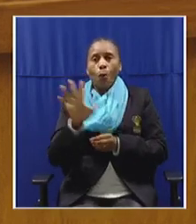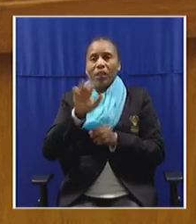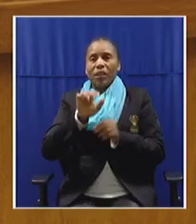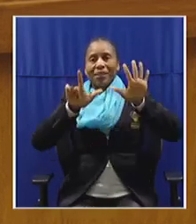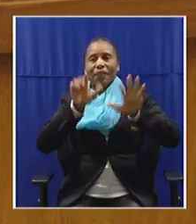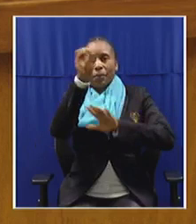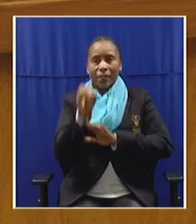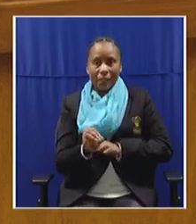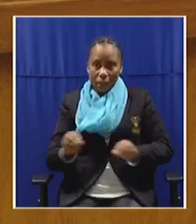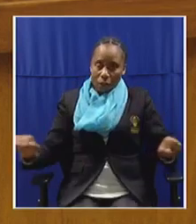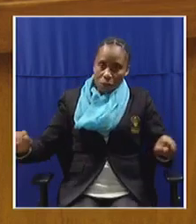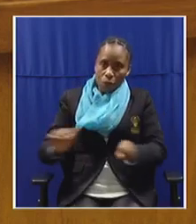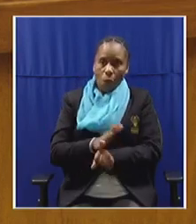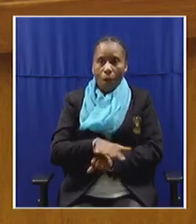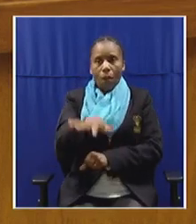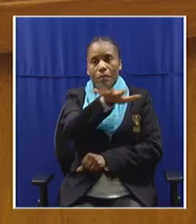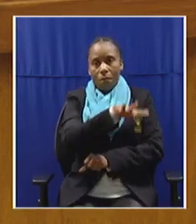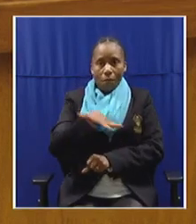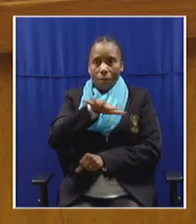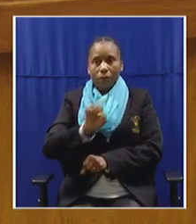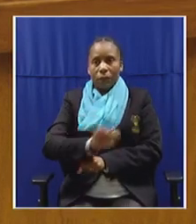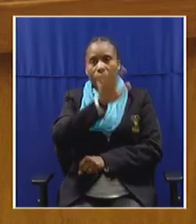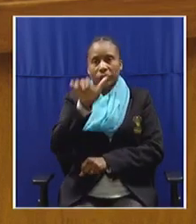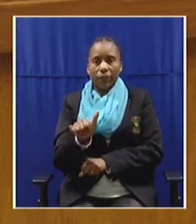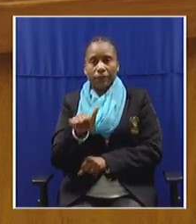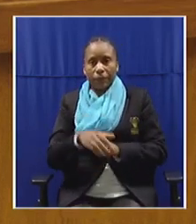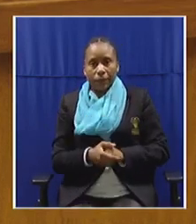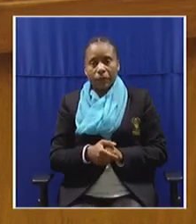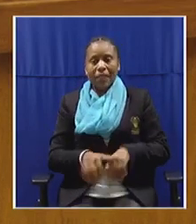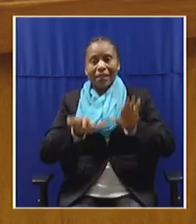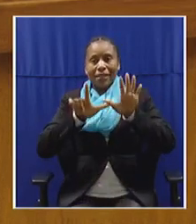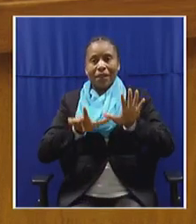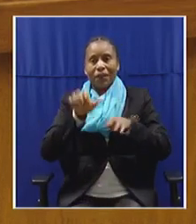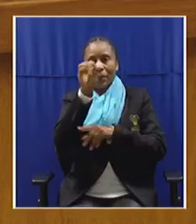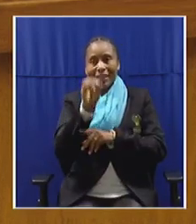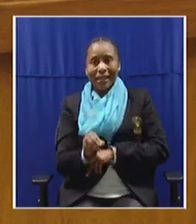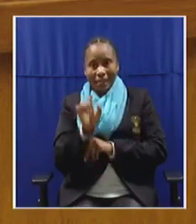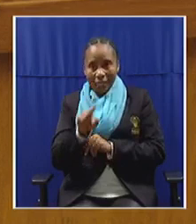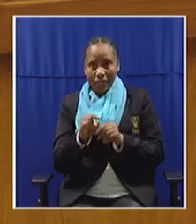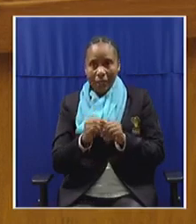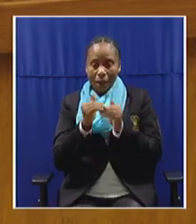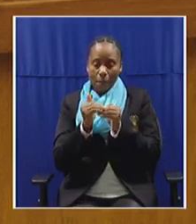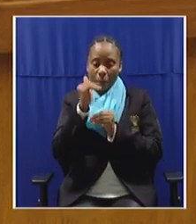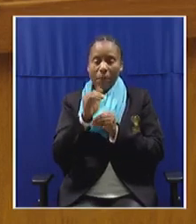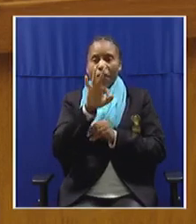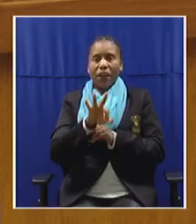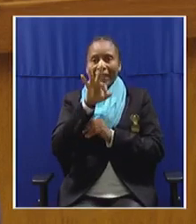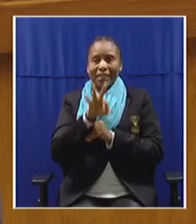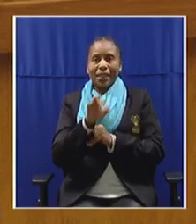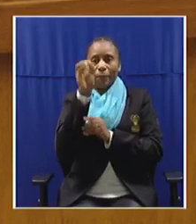of the total surface of South Africa. This 7% was increased to 13%